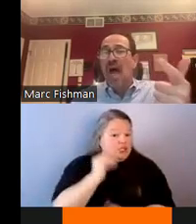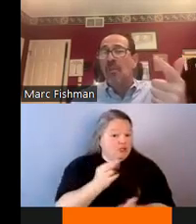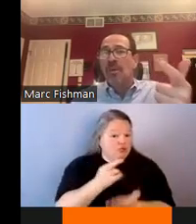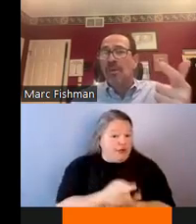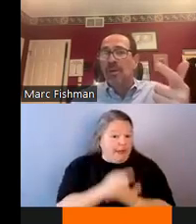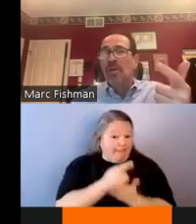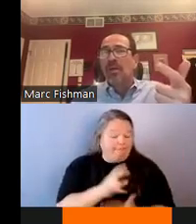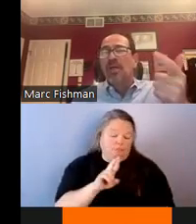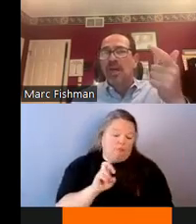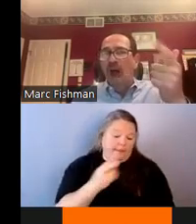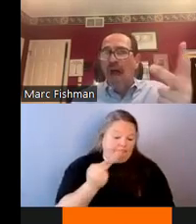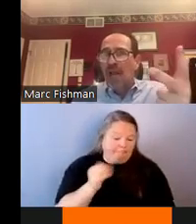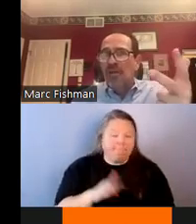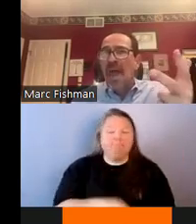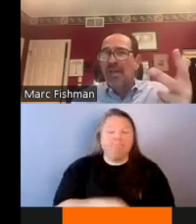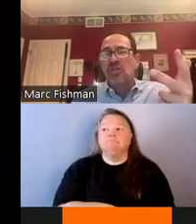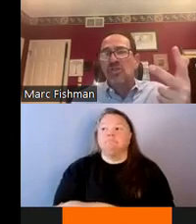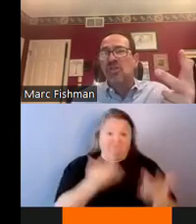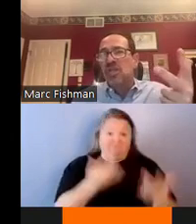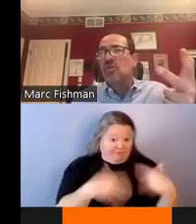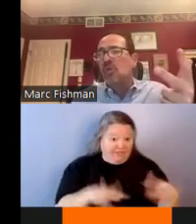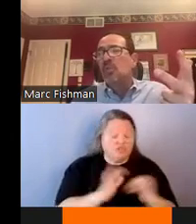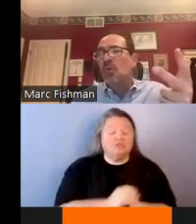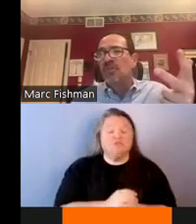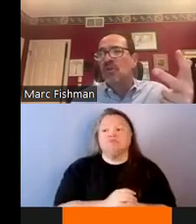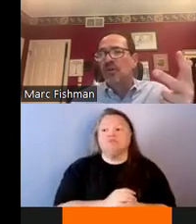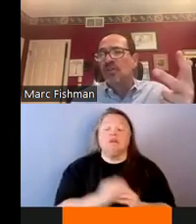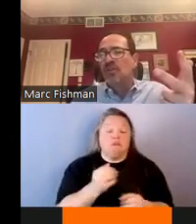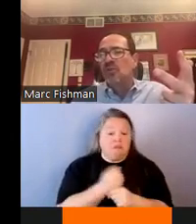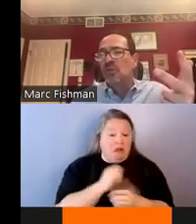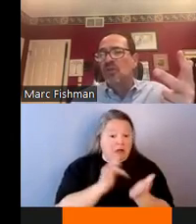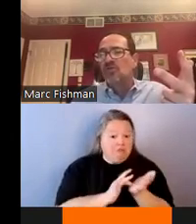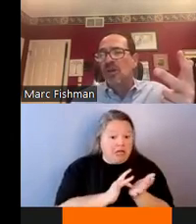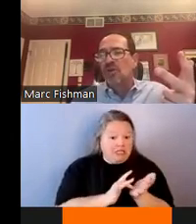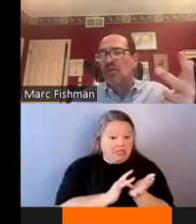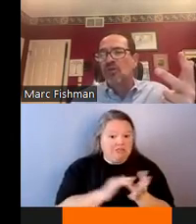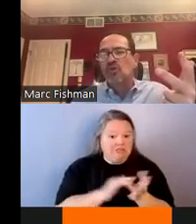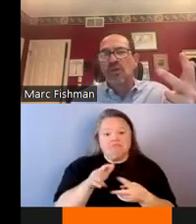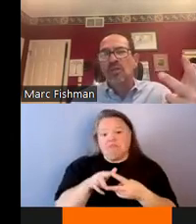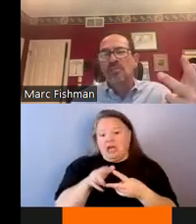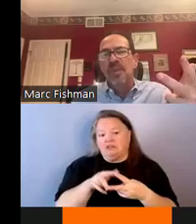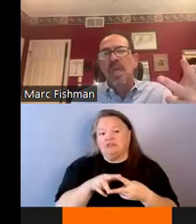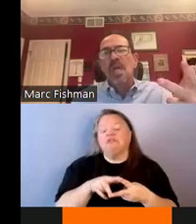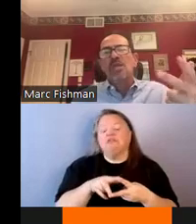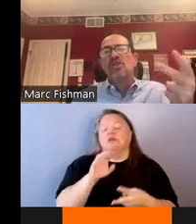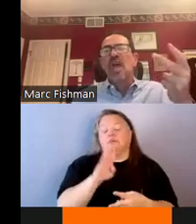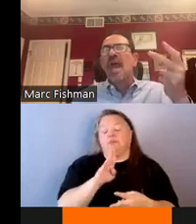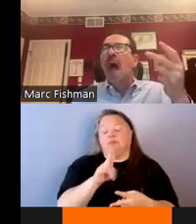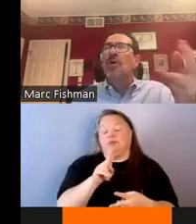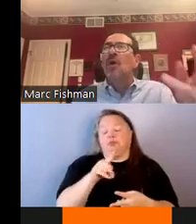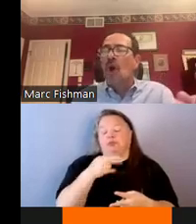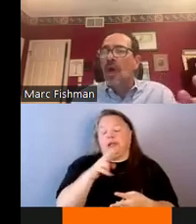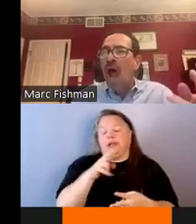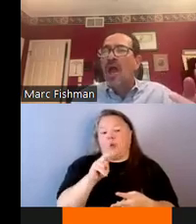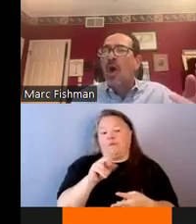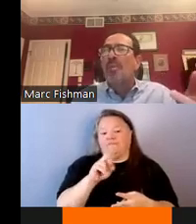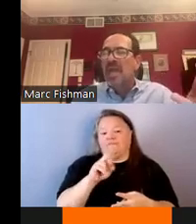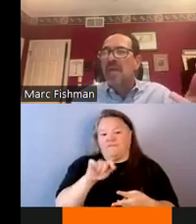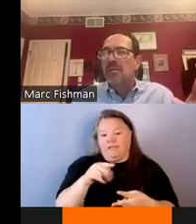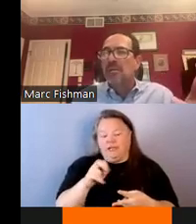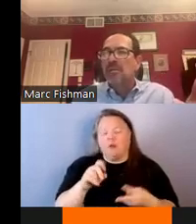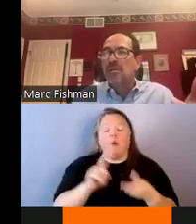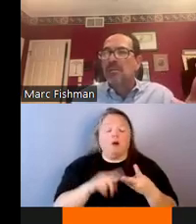completed rehab, got onto medicines, either buprenorphine or extended release naltrexone, their choice, said, I'm going to go